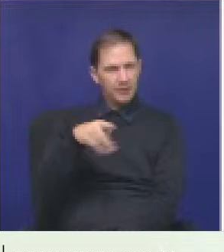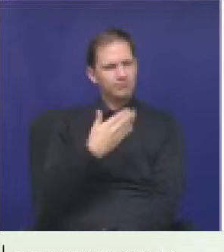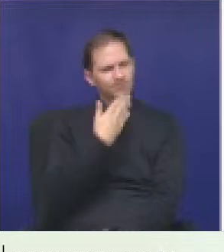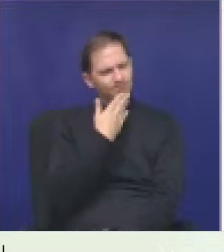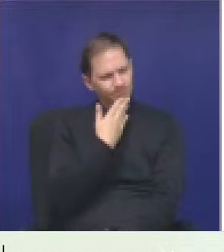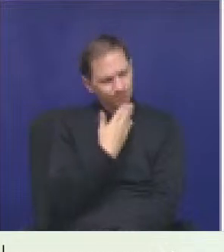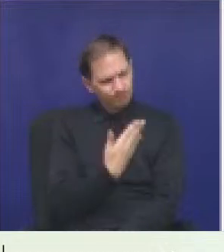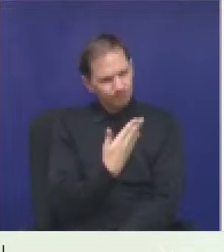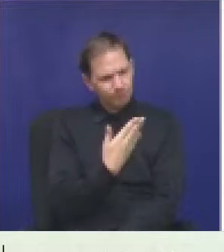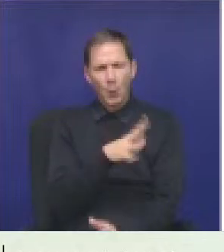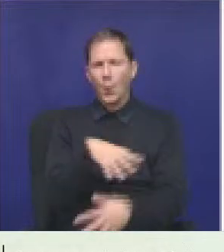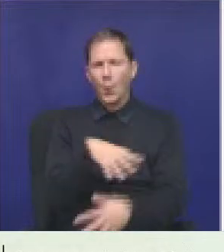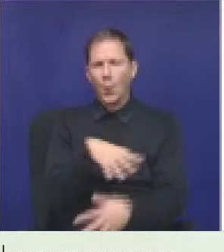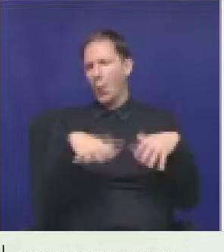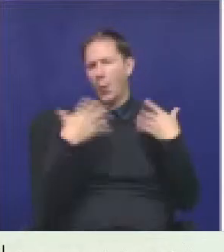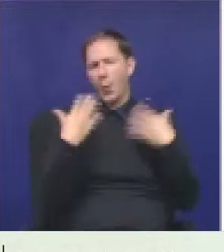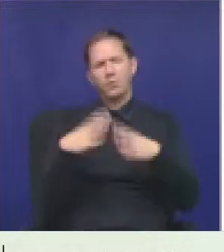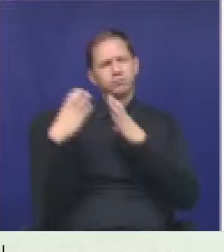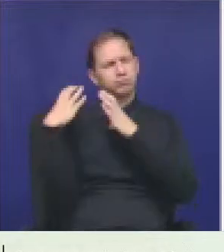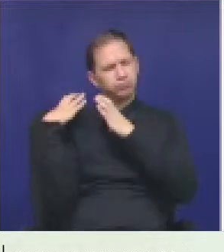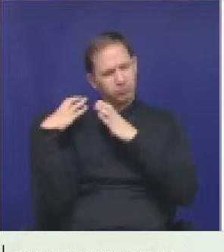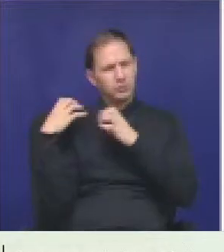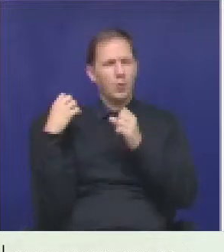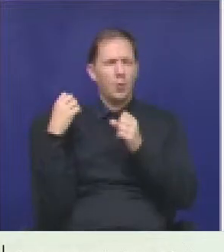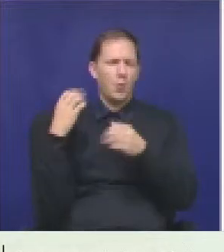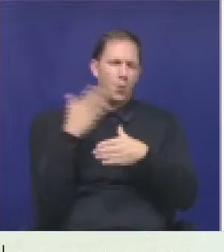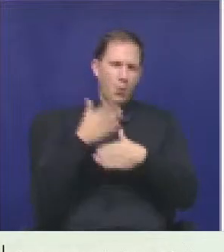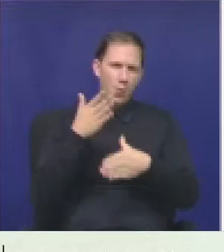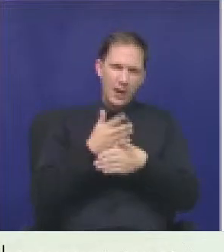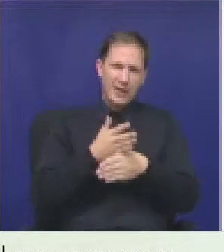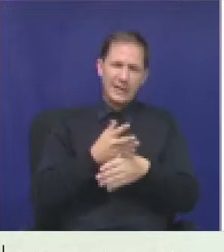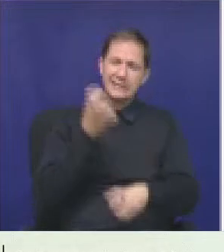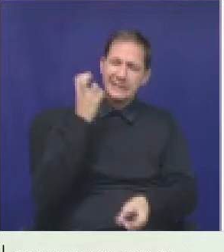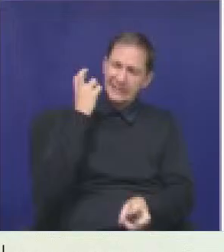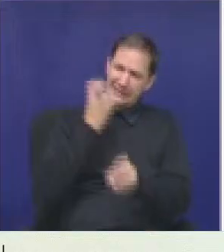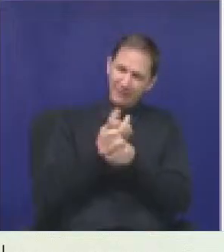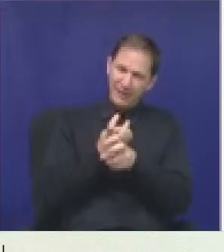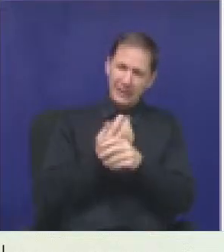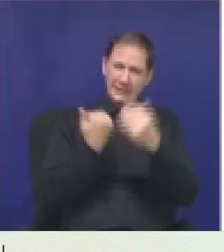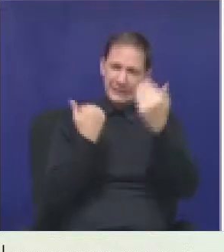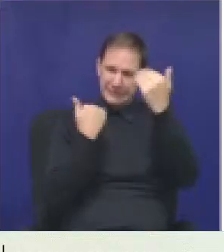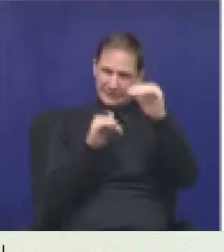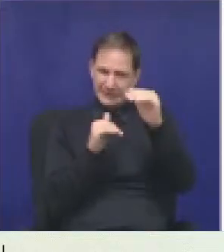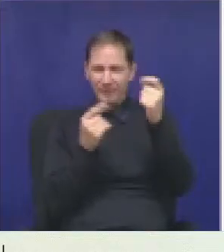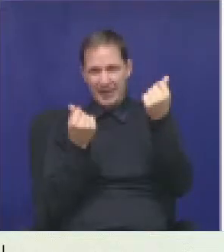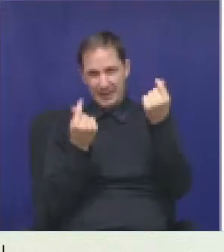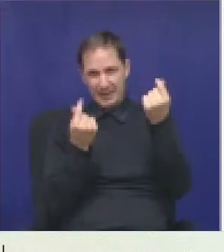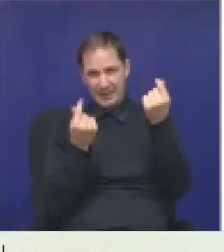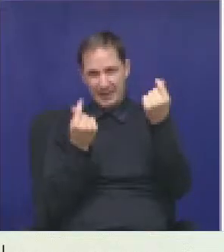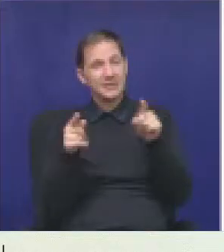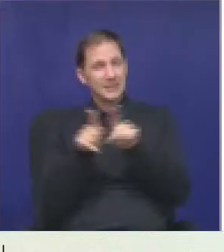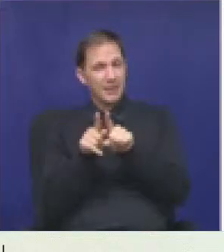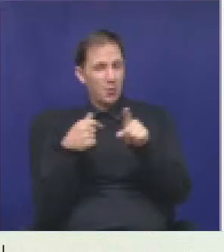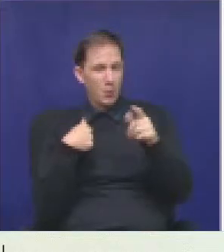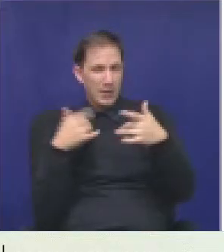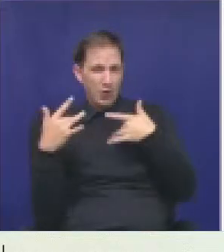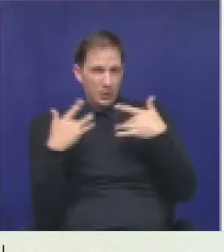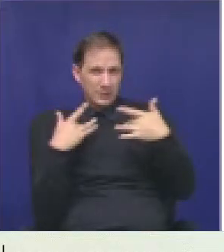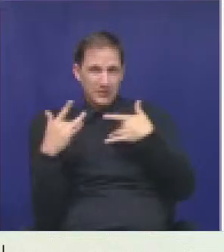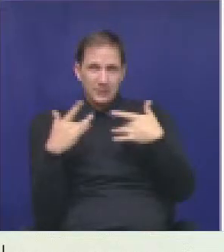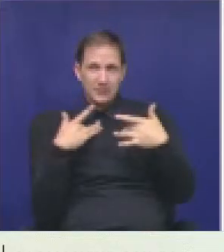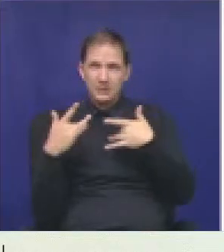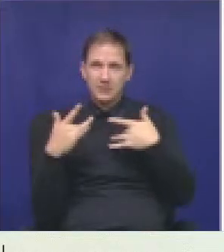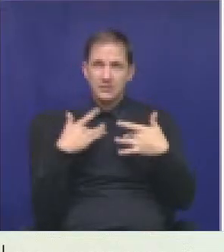doing this incredible work under very difficult financial conditions. And yes, we share the concerns about the